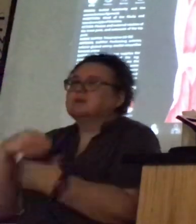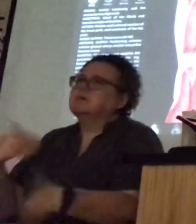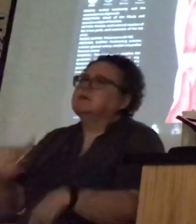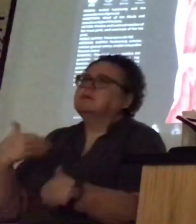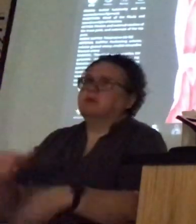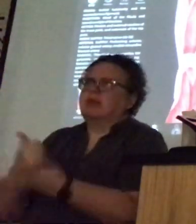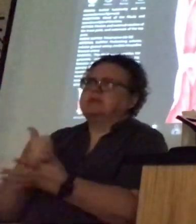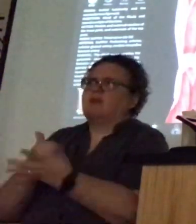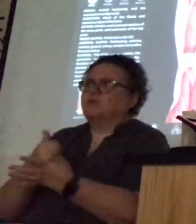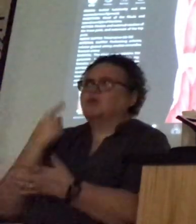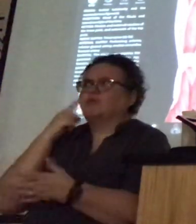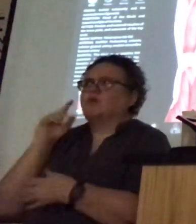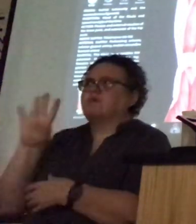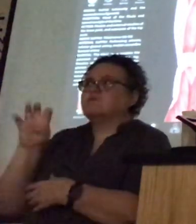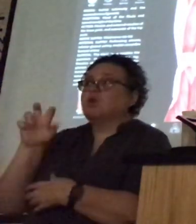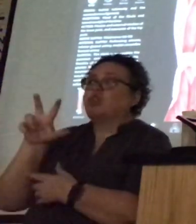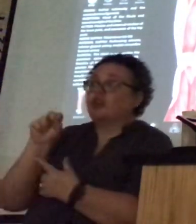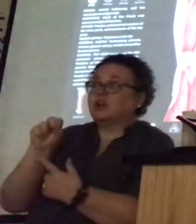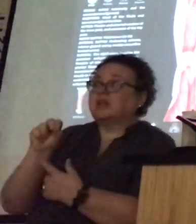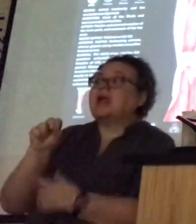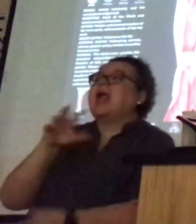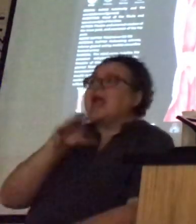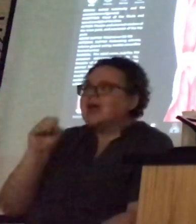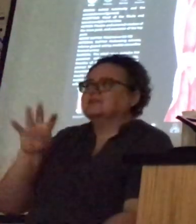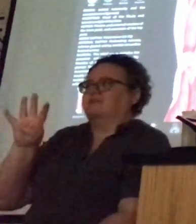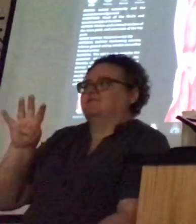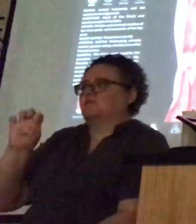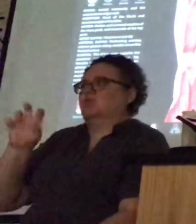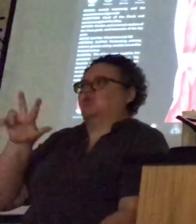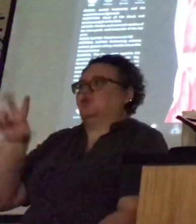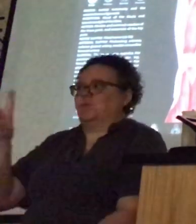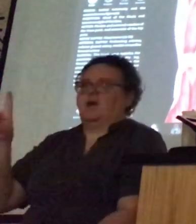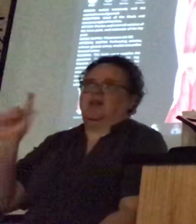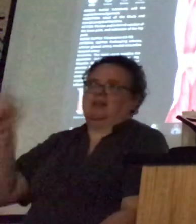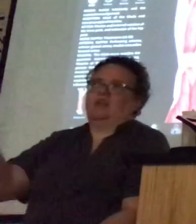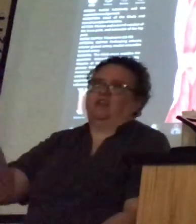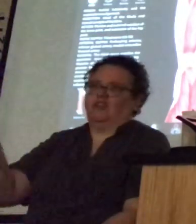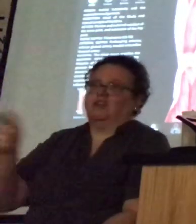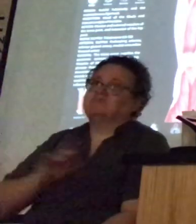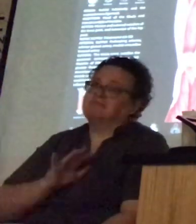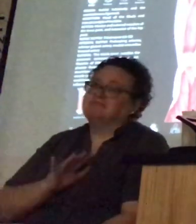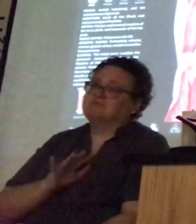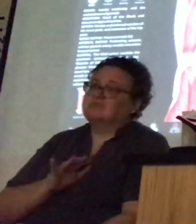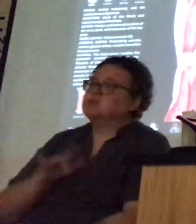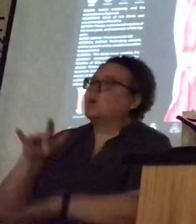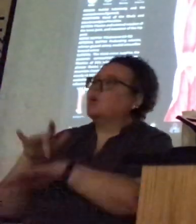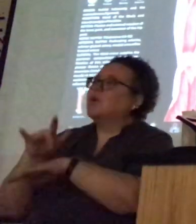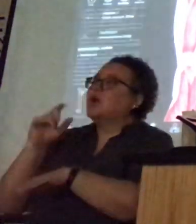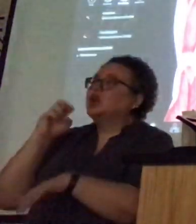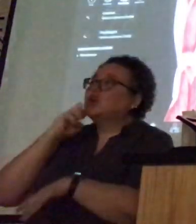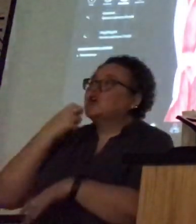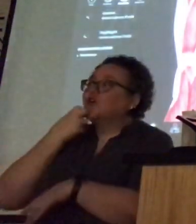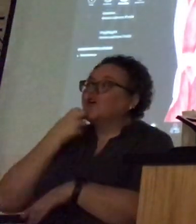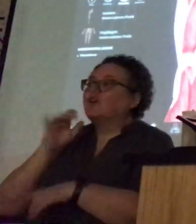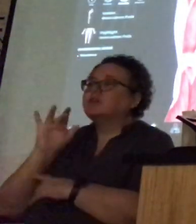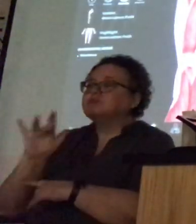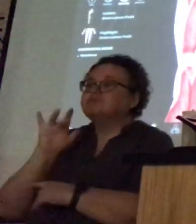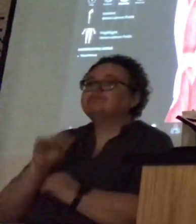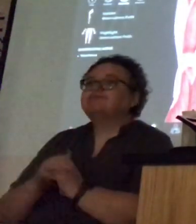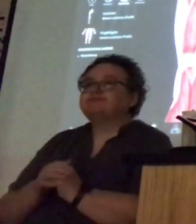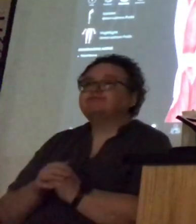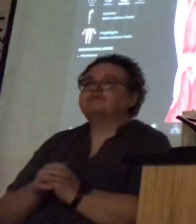useful for 430 and 431. So I can just touch nerves here.